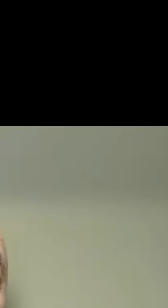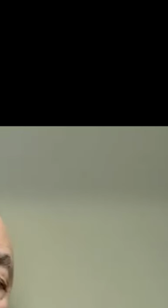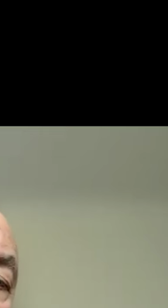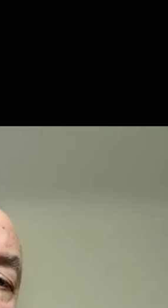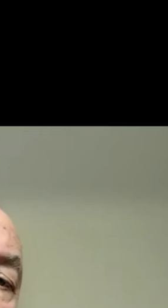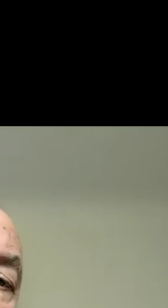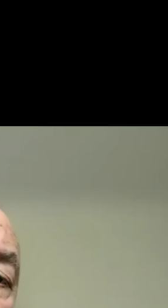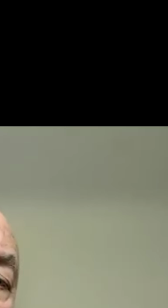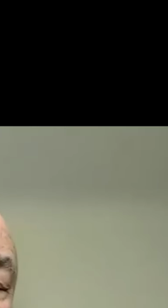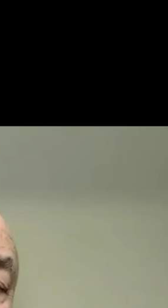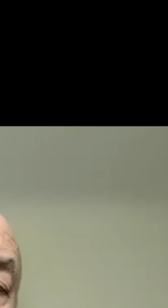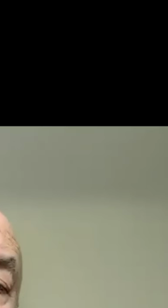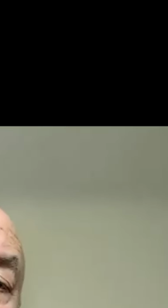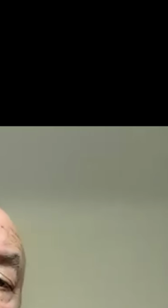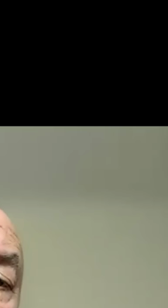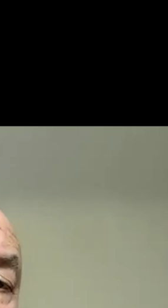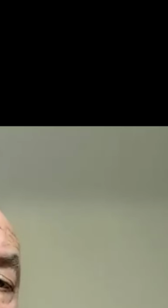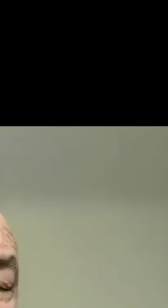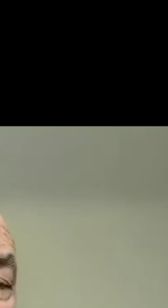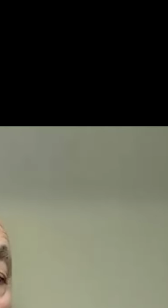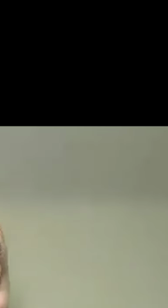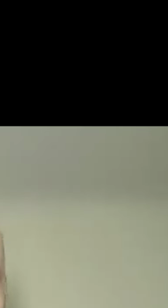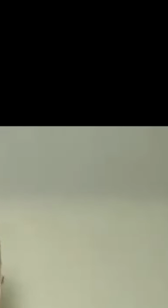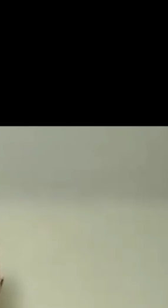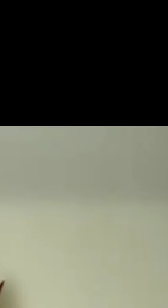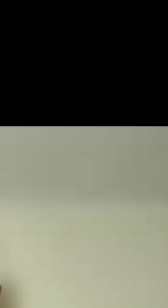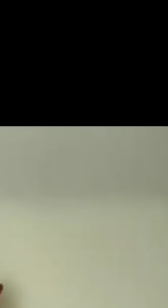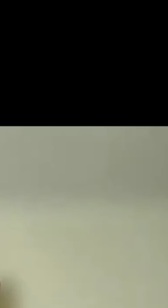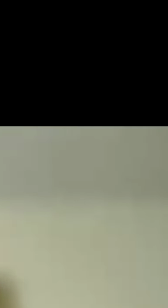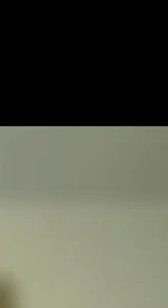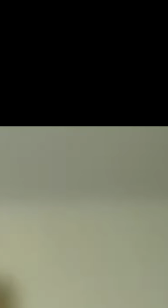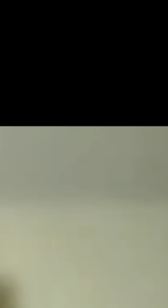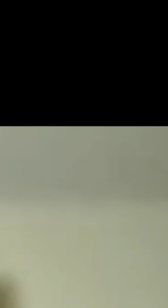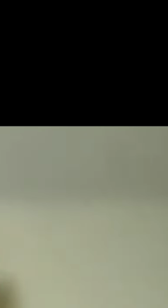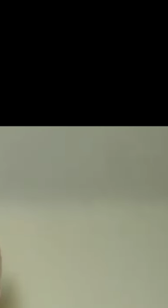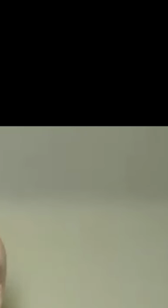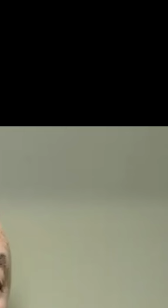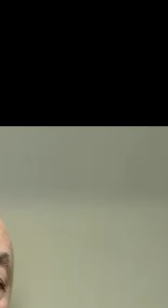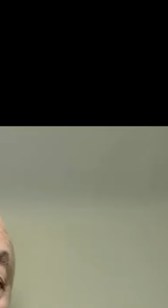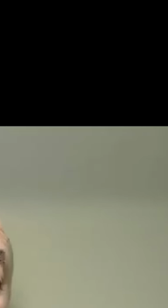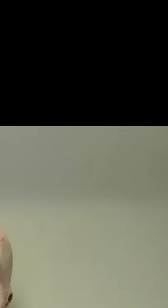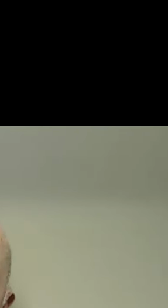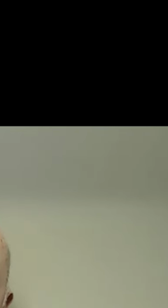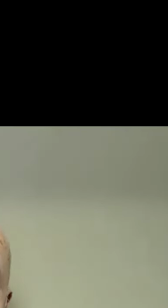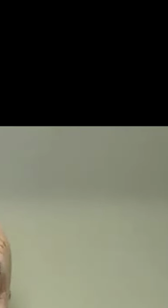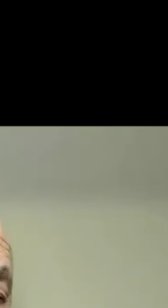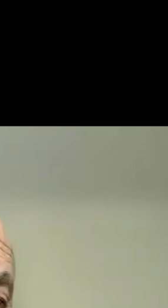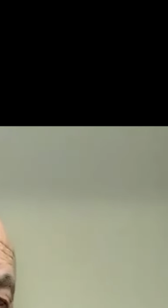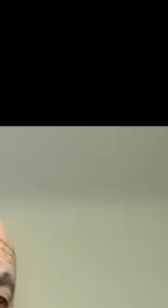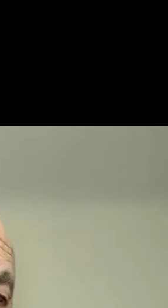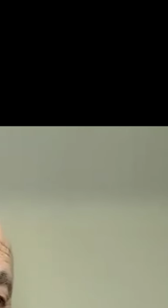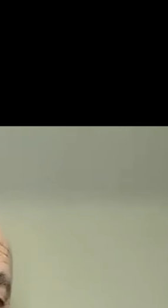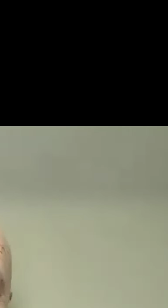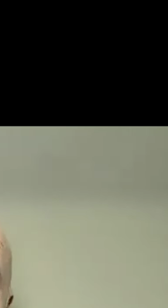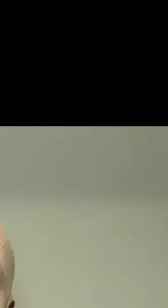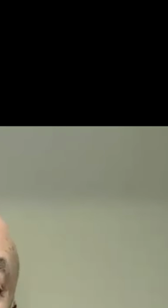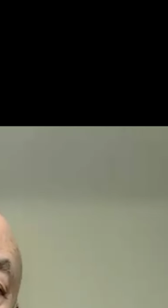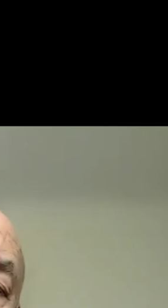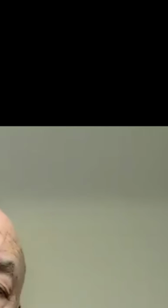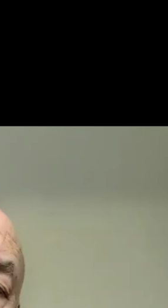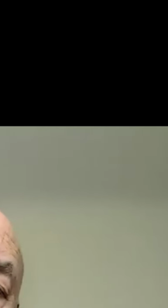of implementing public policies to deal with this. I understand, having talked to more than 20 leaders of the